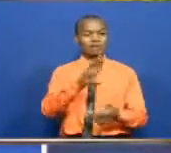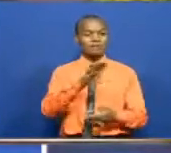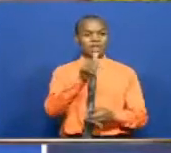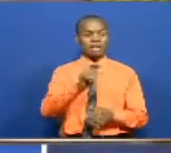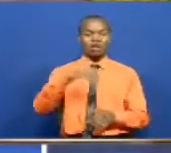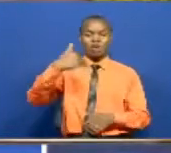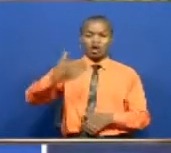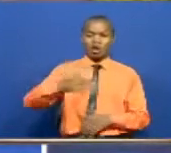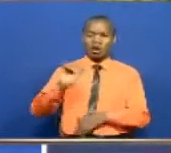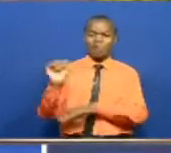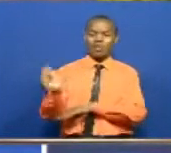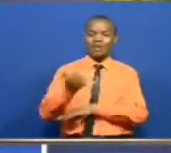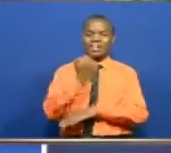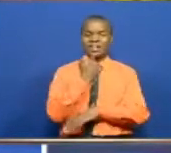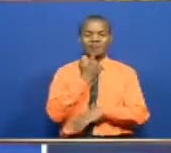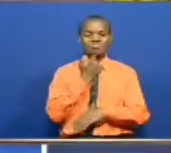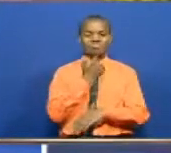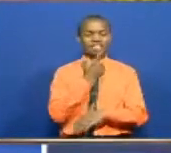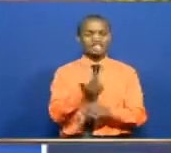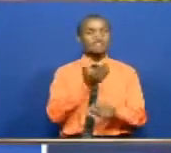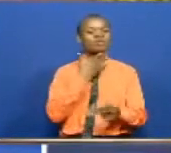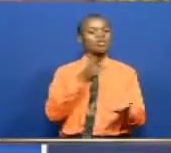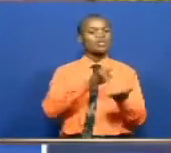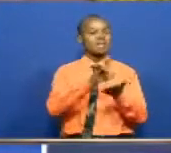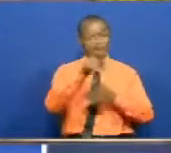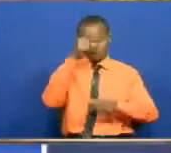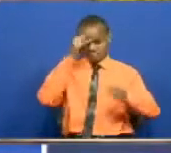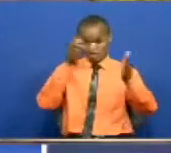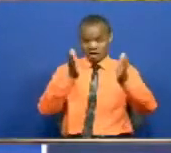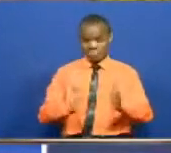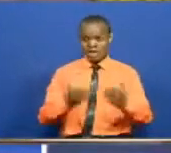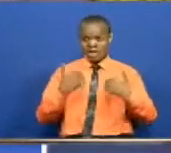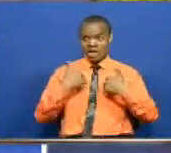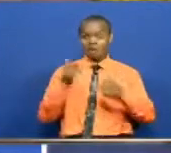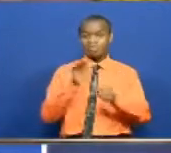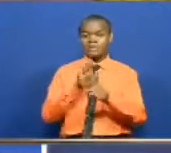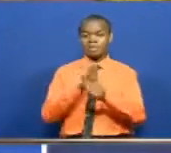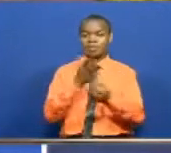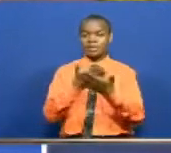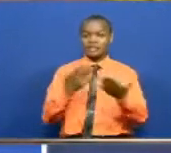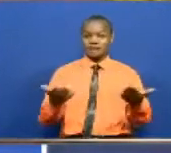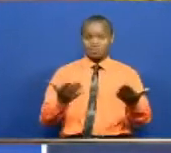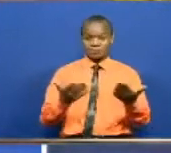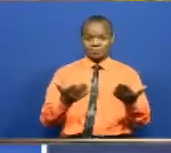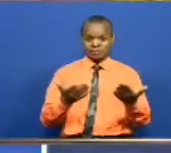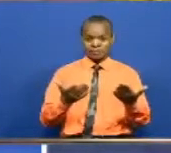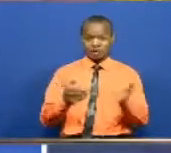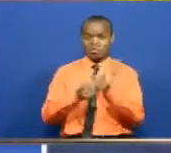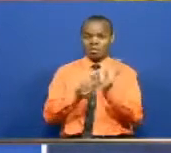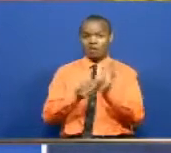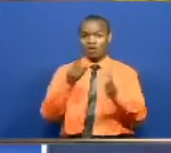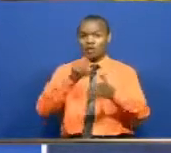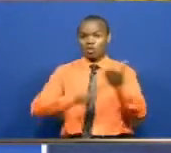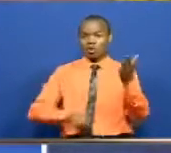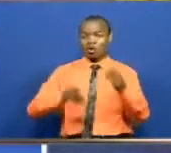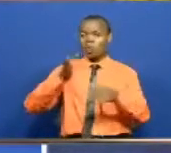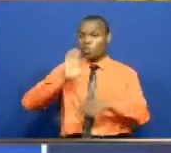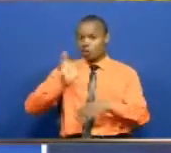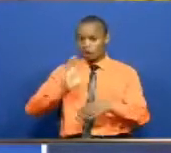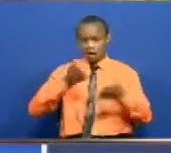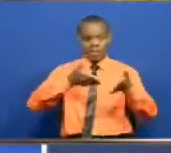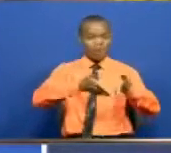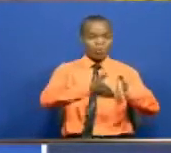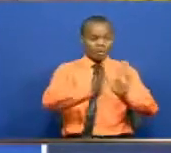Following hours of talks in a meeting held in Nairobi, Governor Mohamed Mohamud appears to be off the hook from a planned impeachment motion against